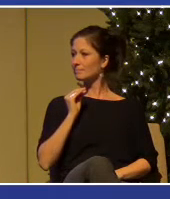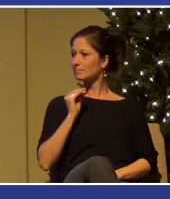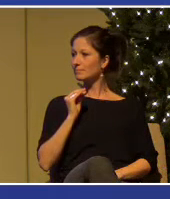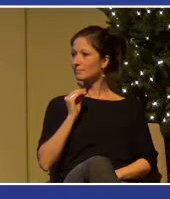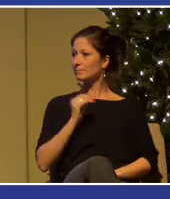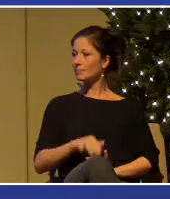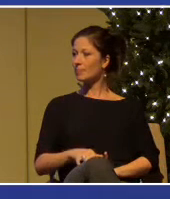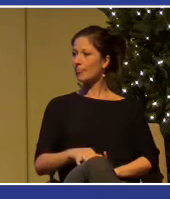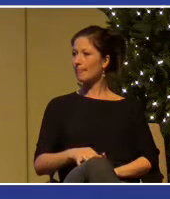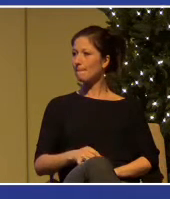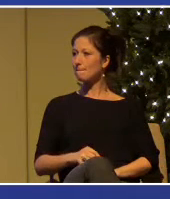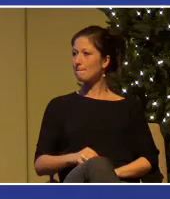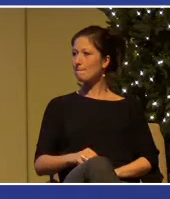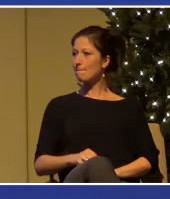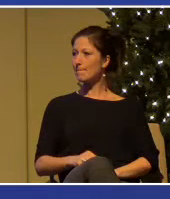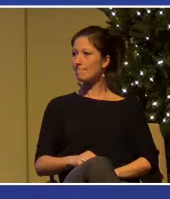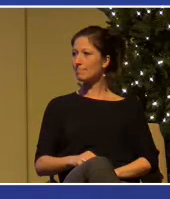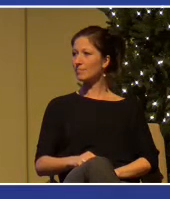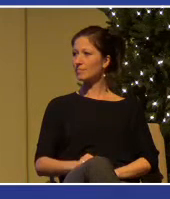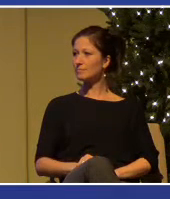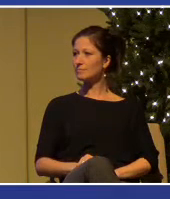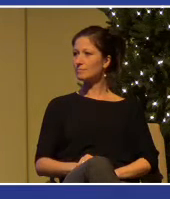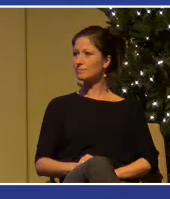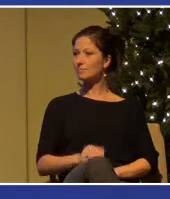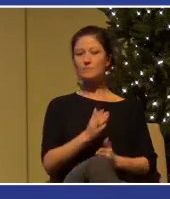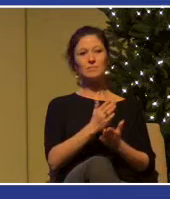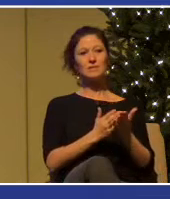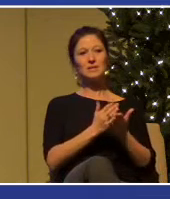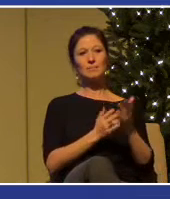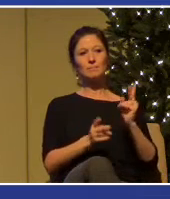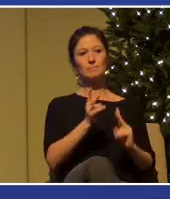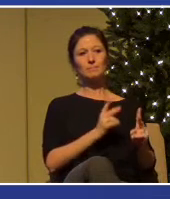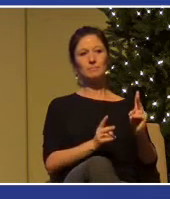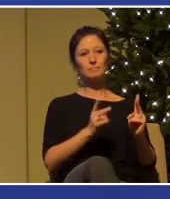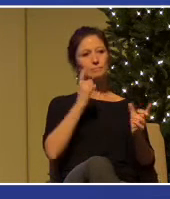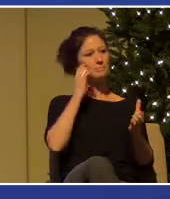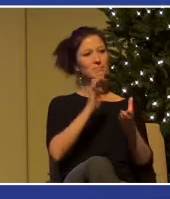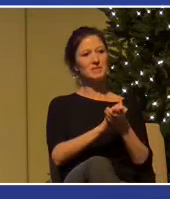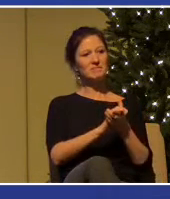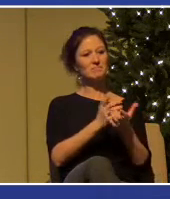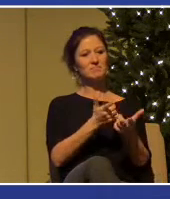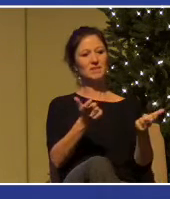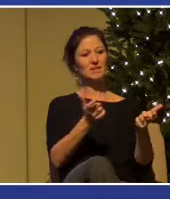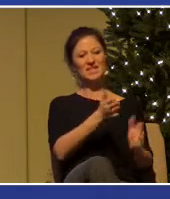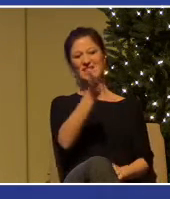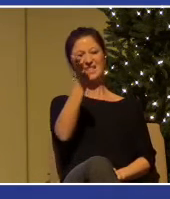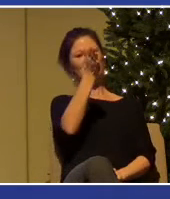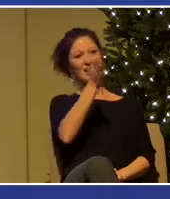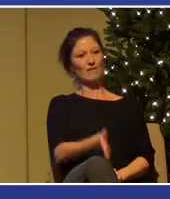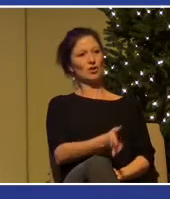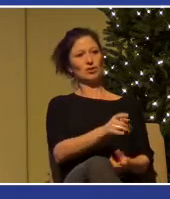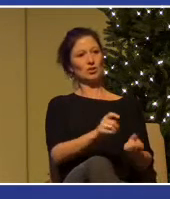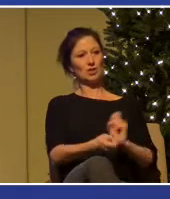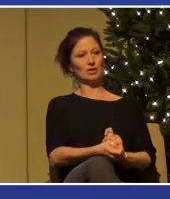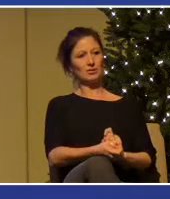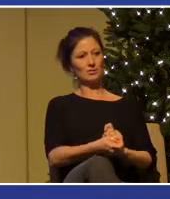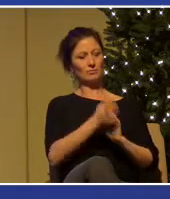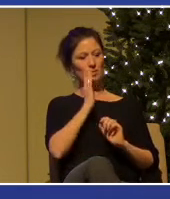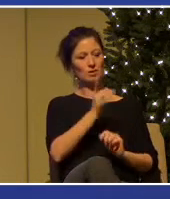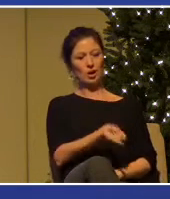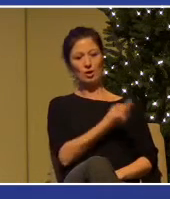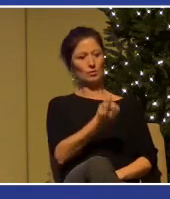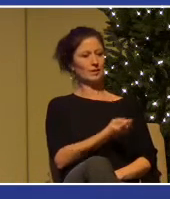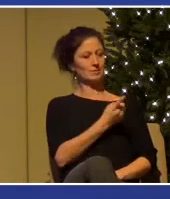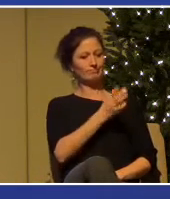Who believe that things will never, ever change. That it's always going to be the way it's